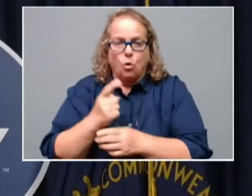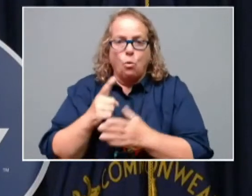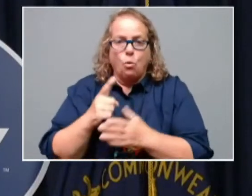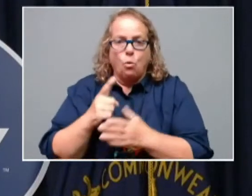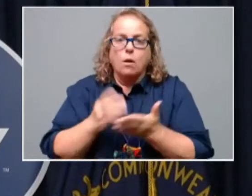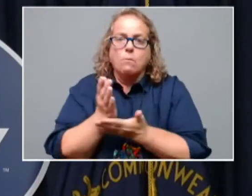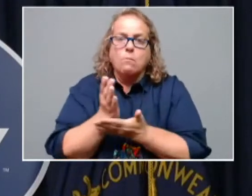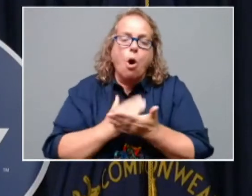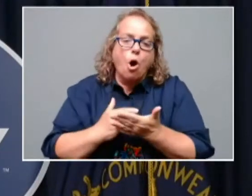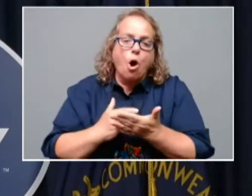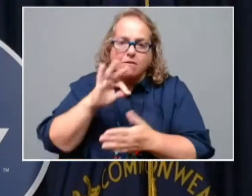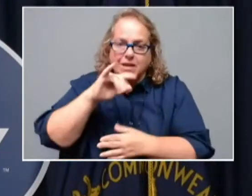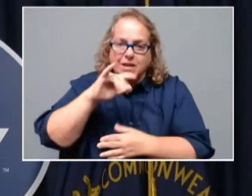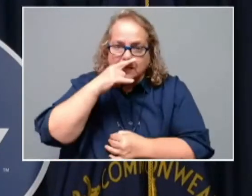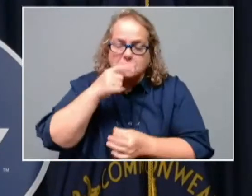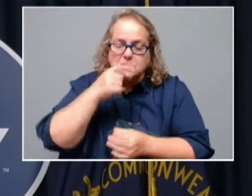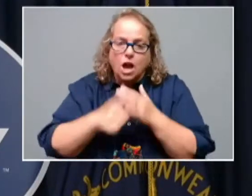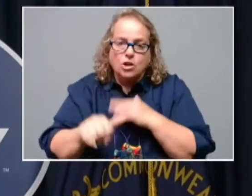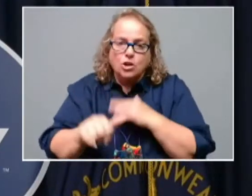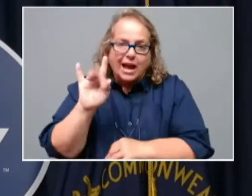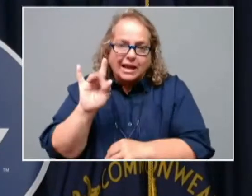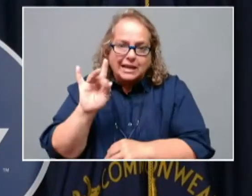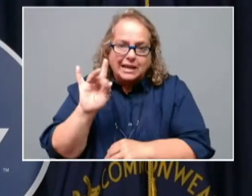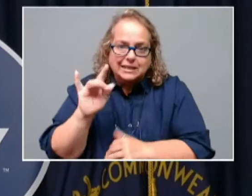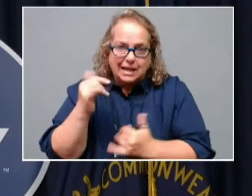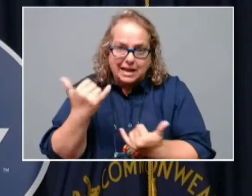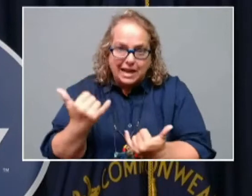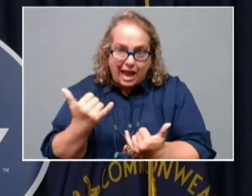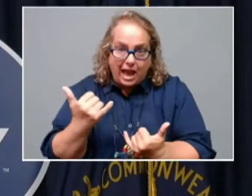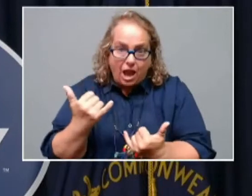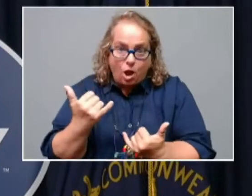that kids under 18 make